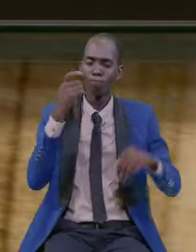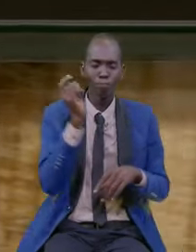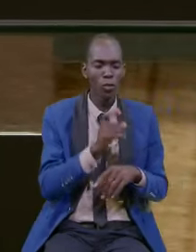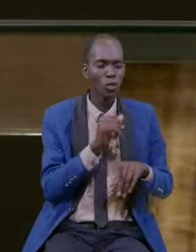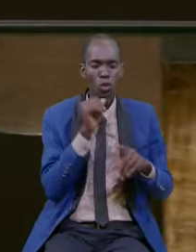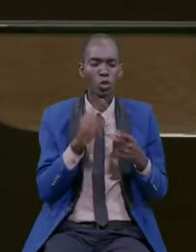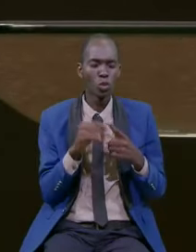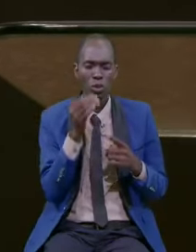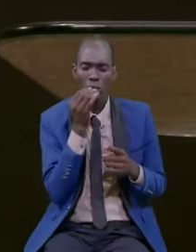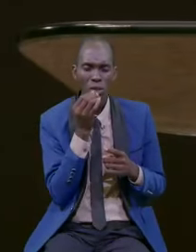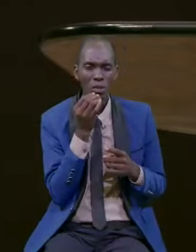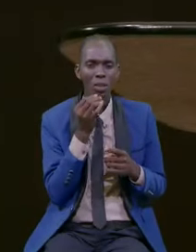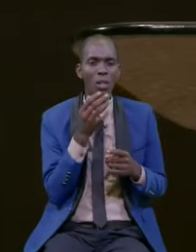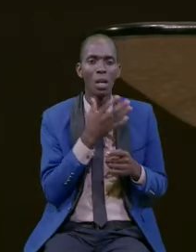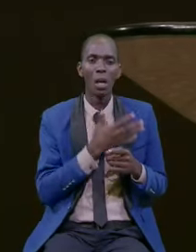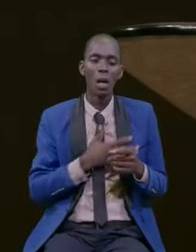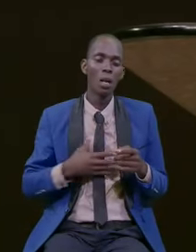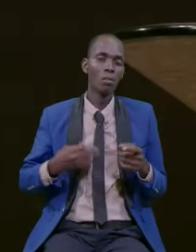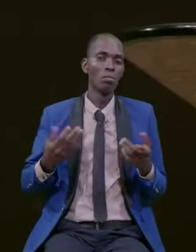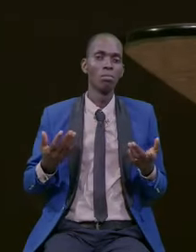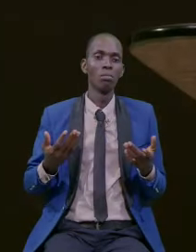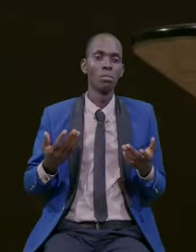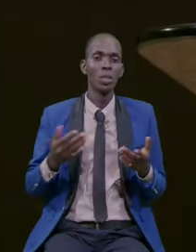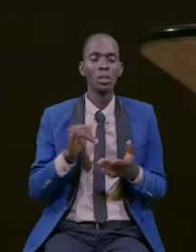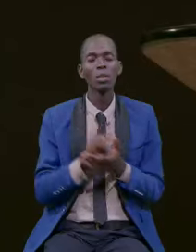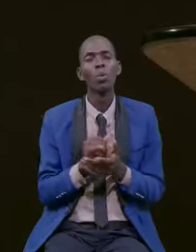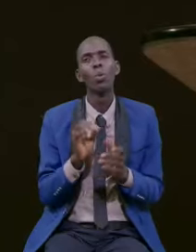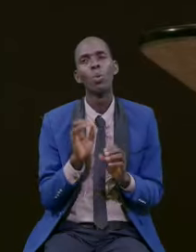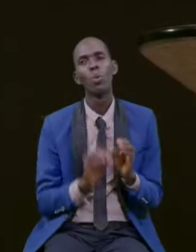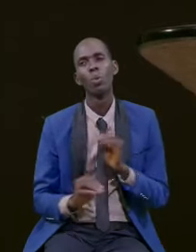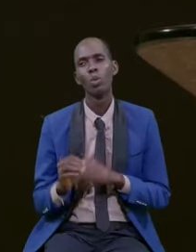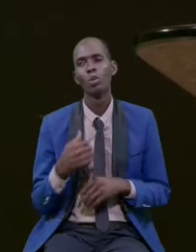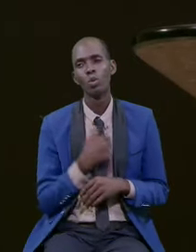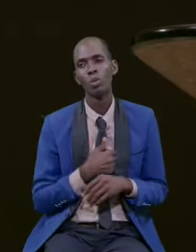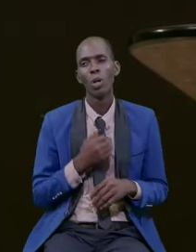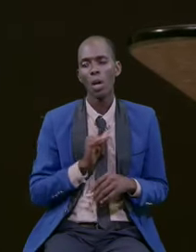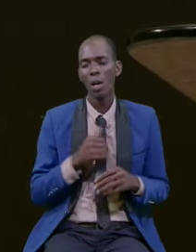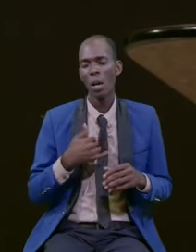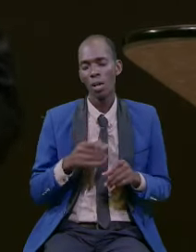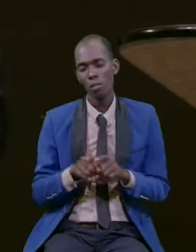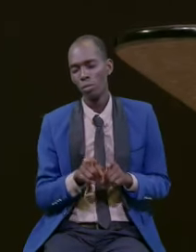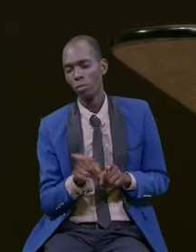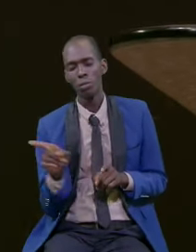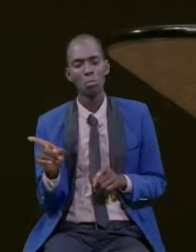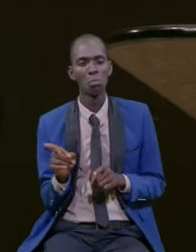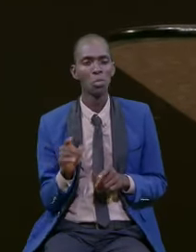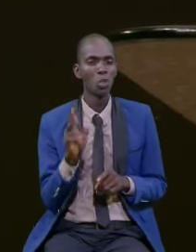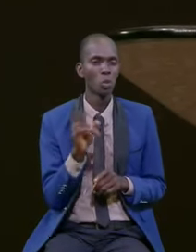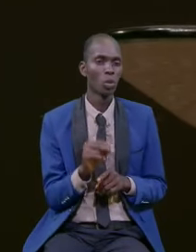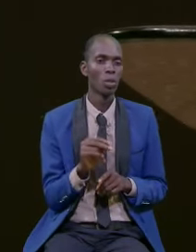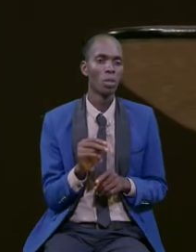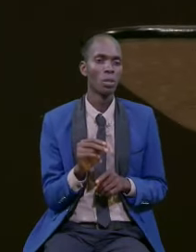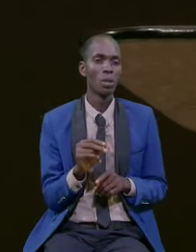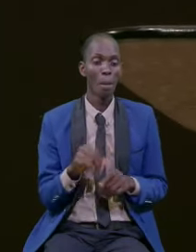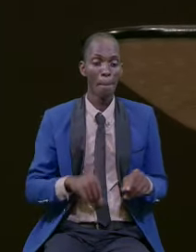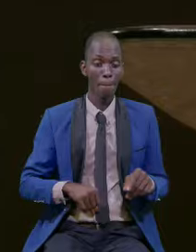yes, I did, I'm very sorry, I need forgiveness, I've gone astray. No, pride will cover